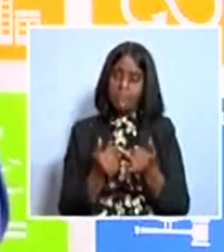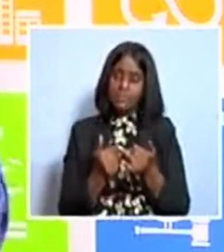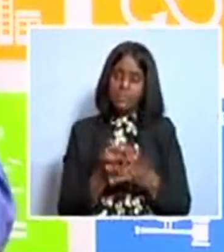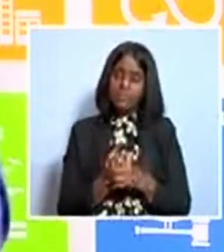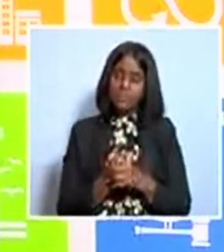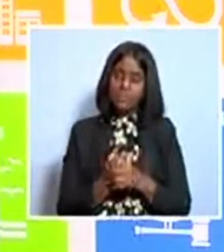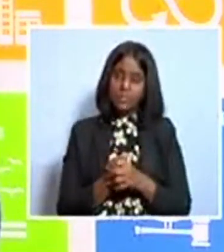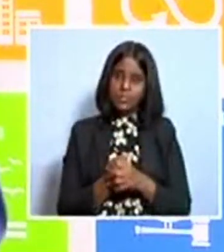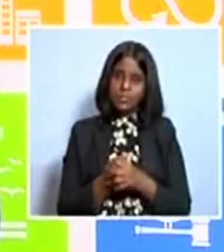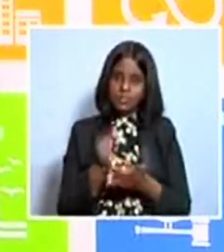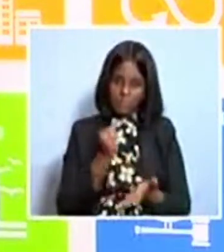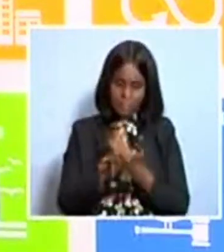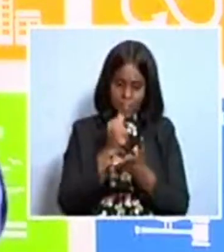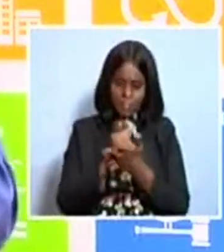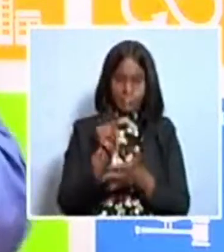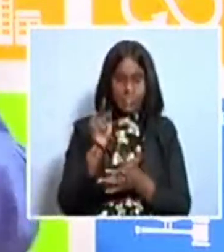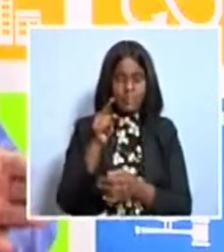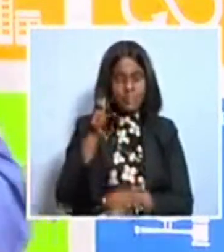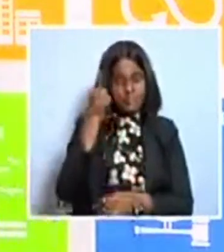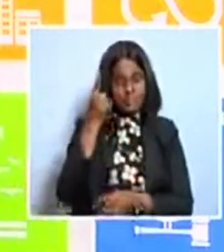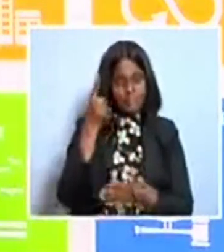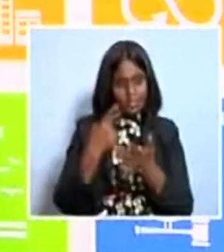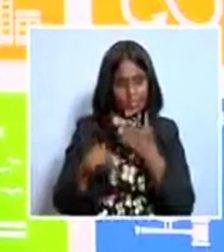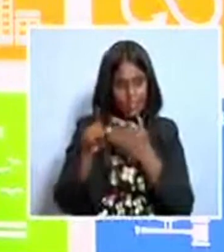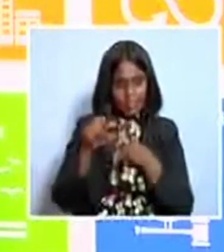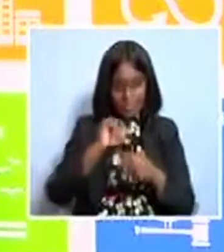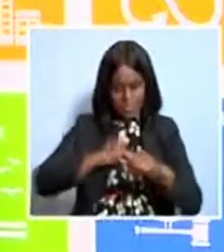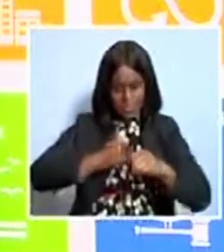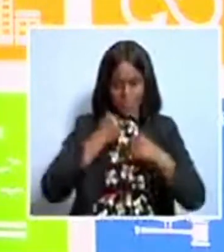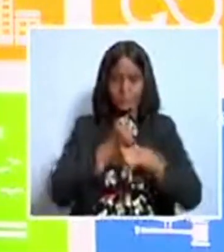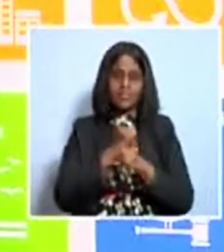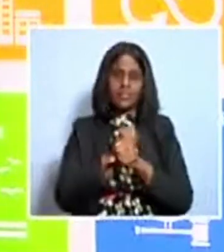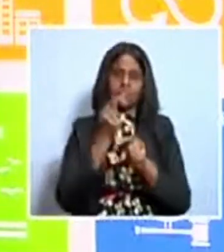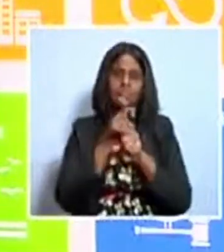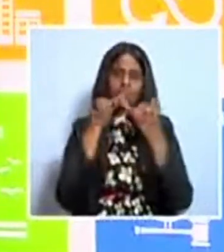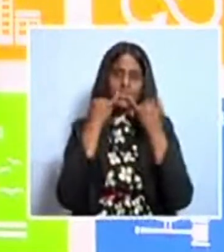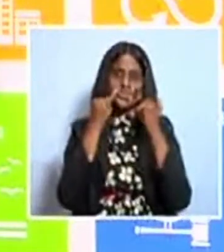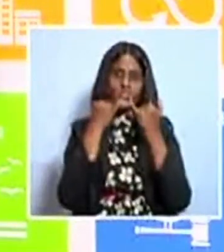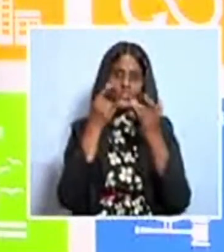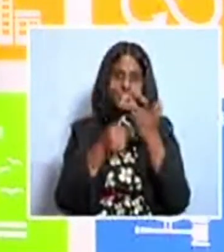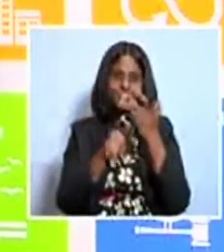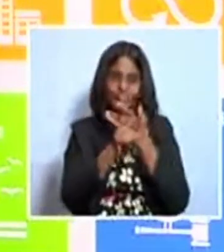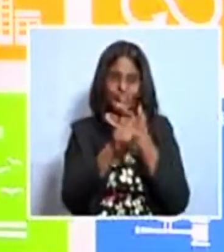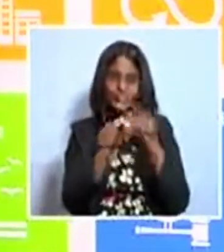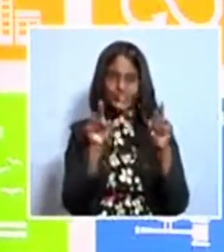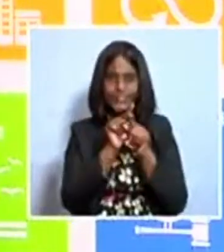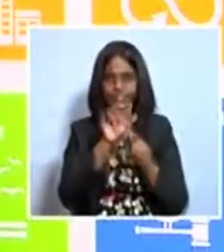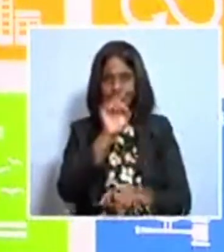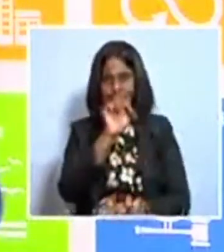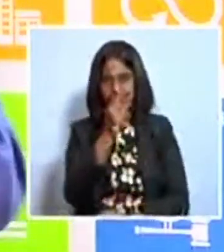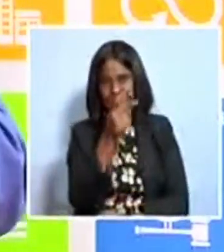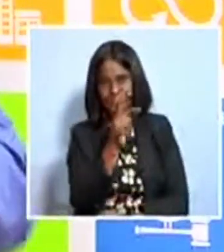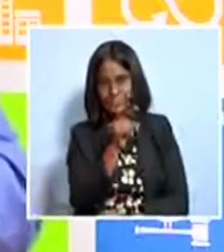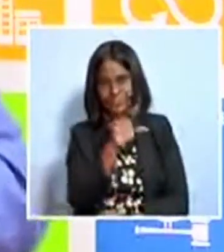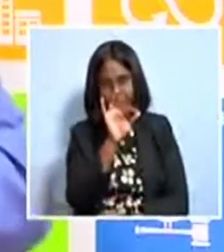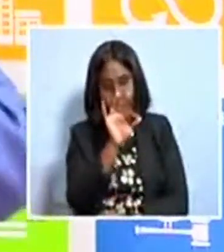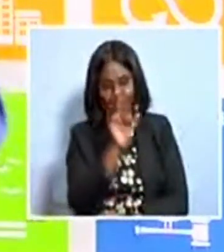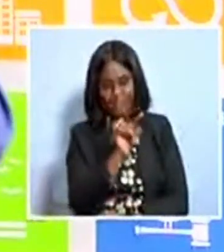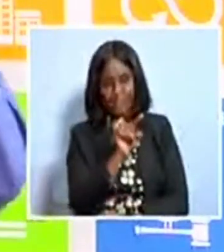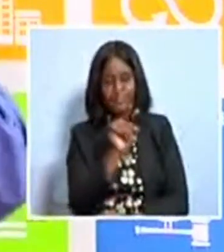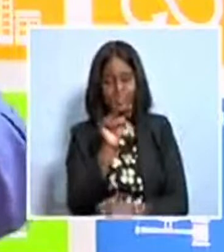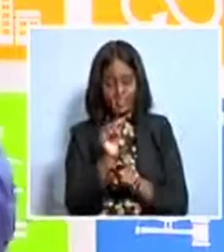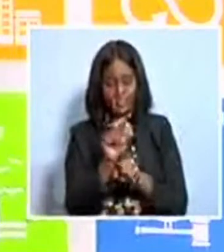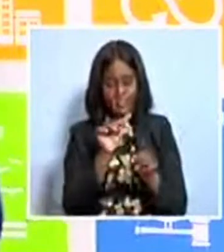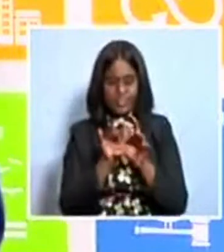be assisted to understand what progress we've made from the data that encompasses SDG 9, and in